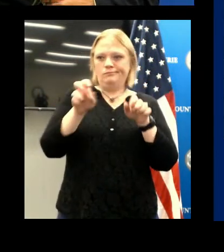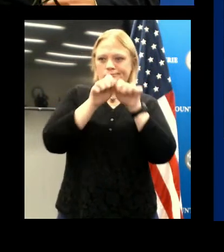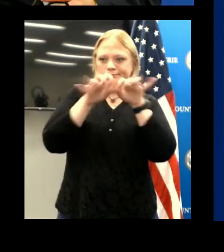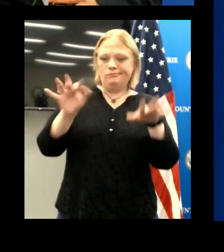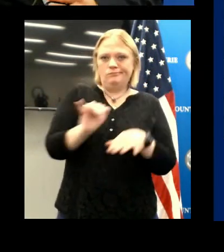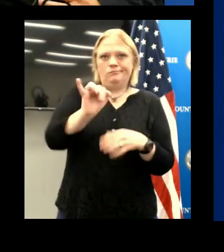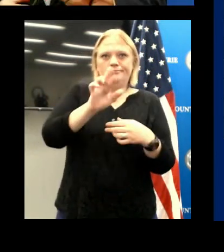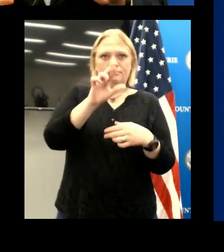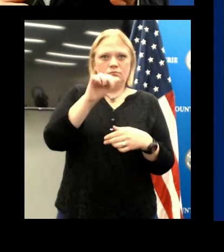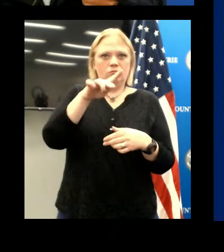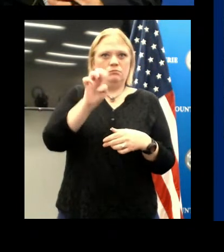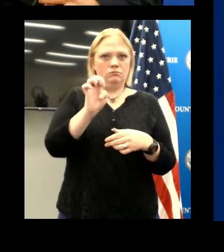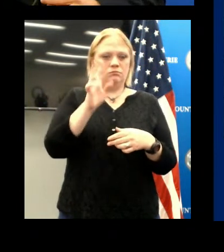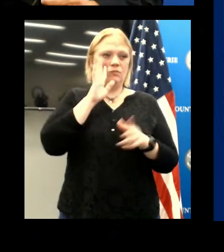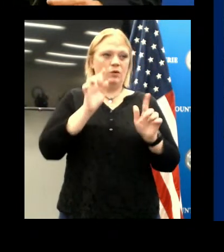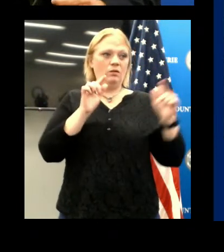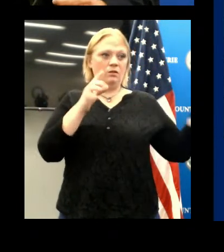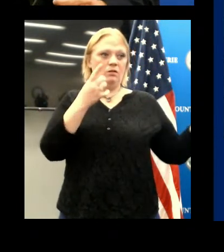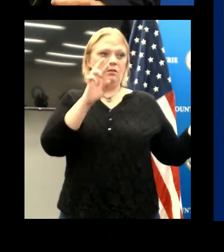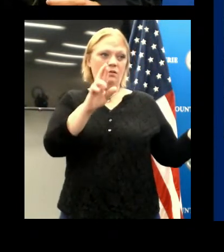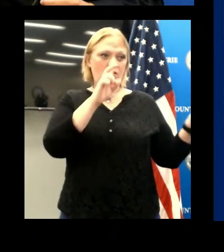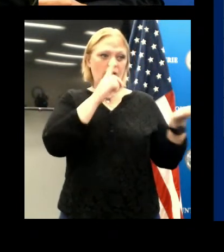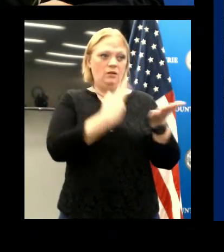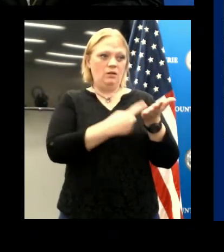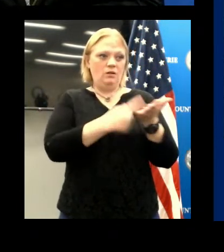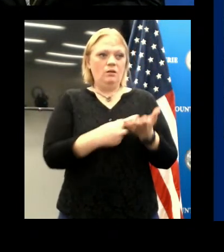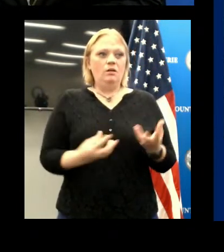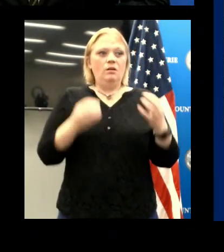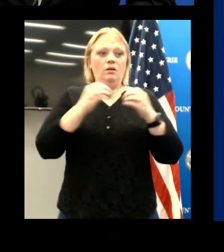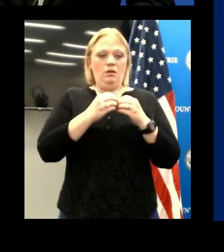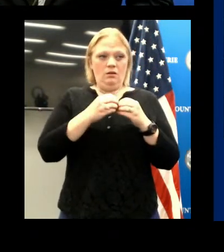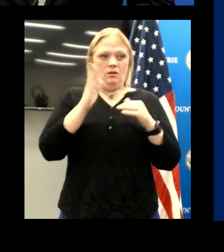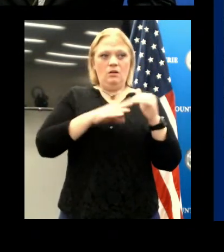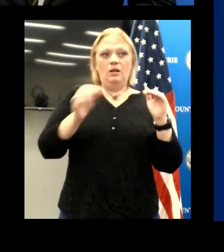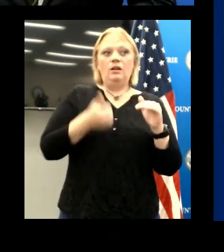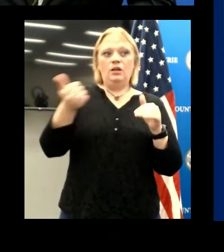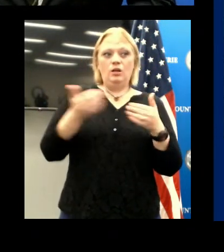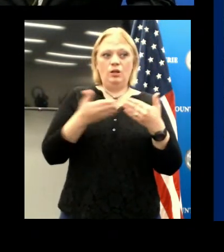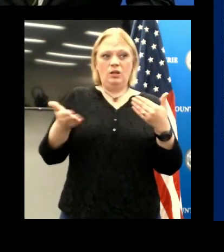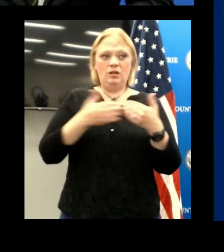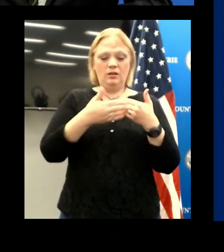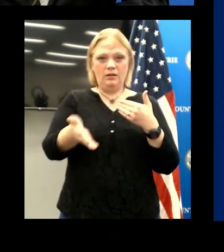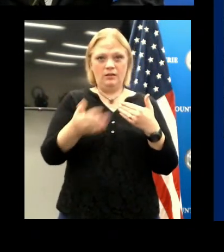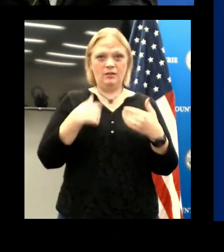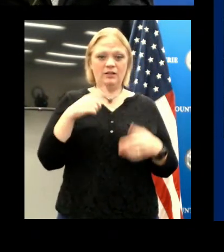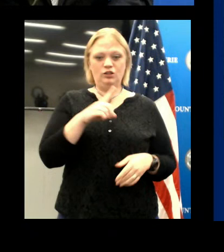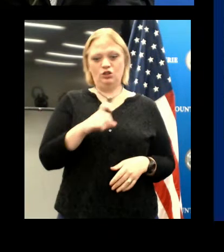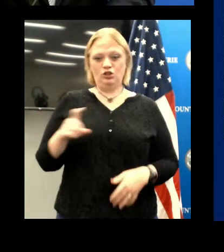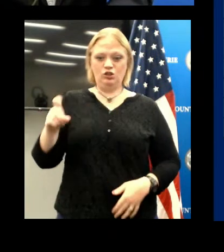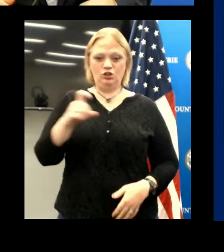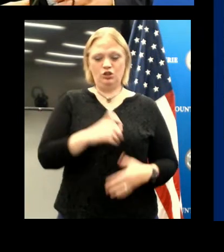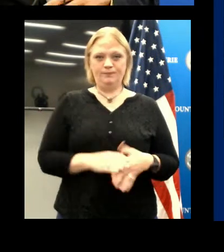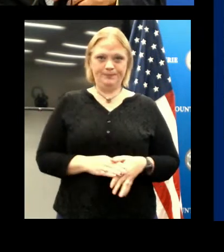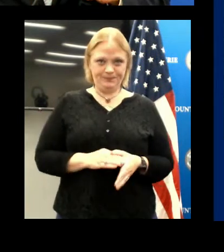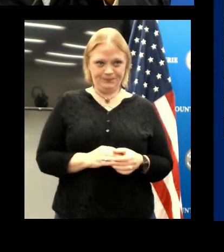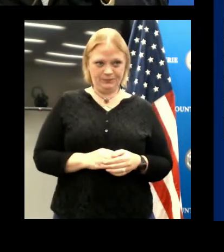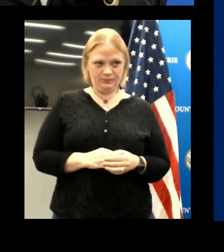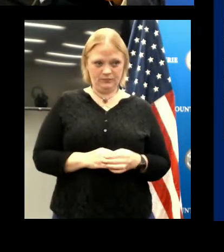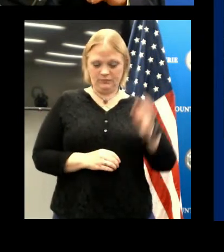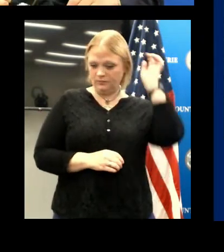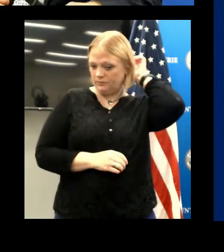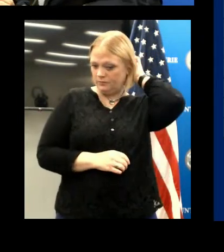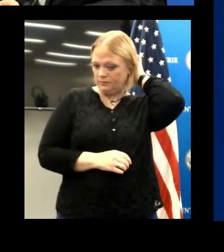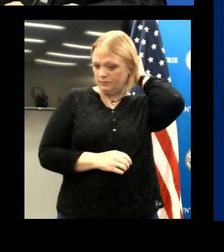rate. So I'll turn it over to Dr. Burstein and talk a little bit more about that and the other things going forward as I give this a little spray. But we